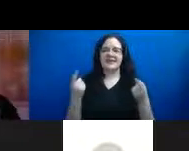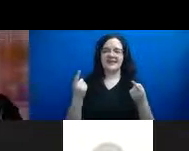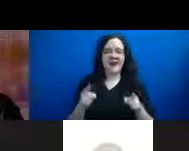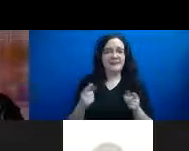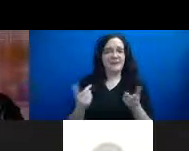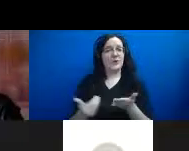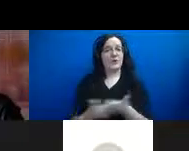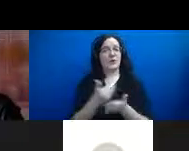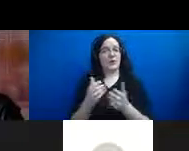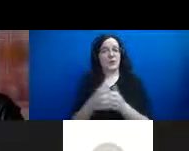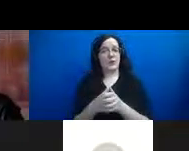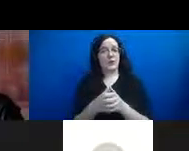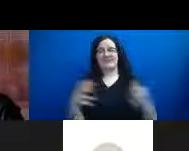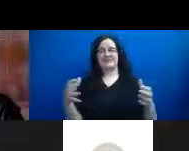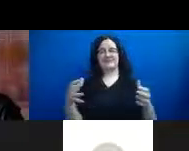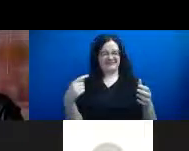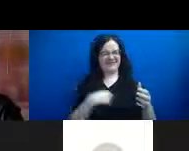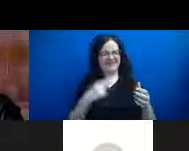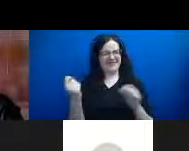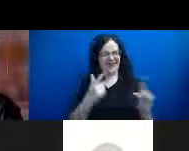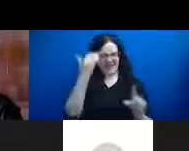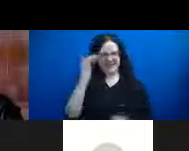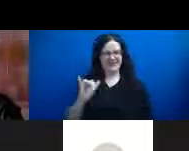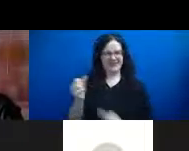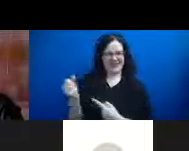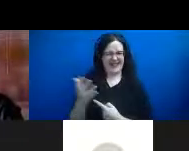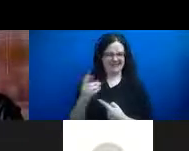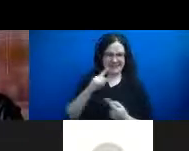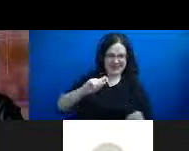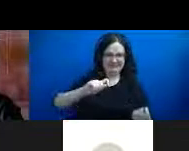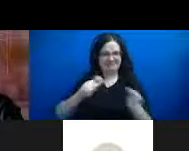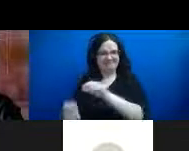very aware of how this is changing in recent years.